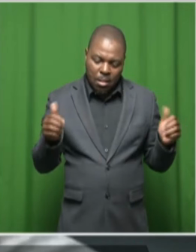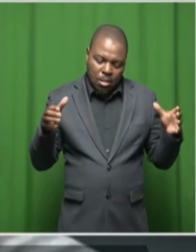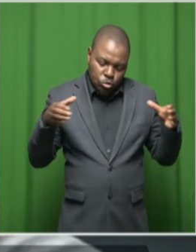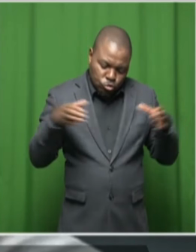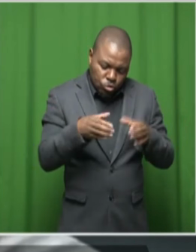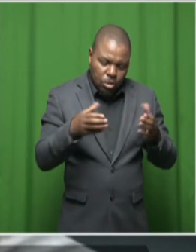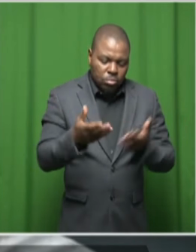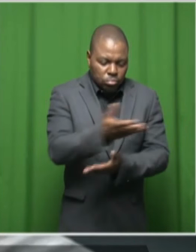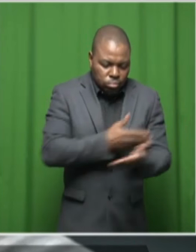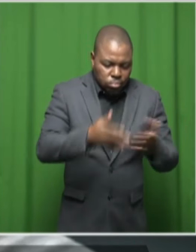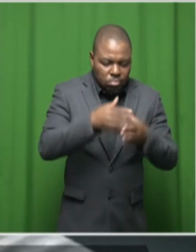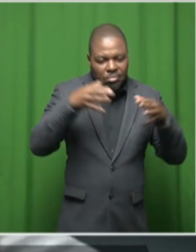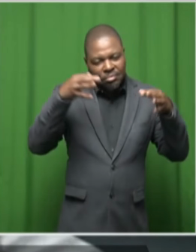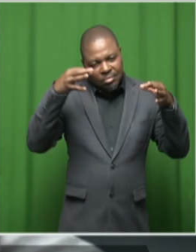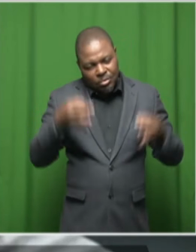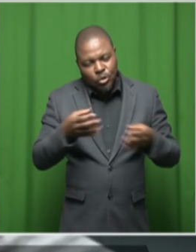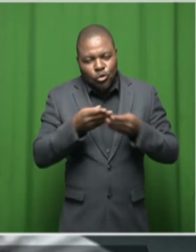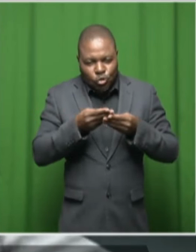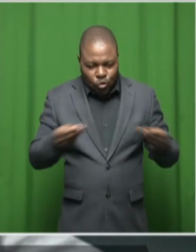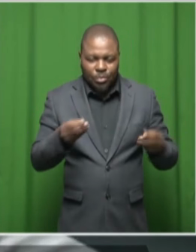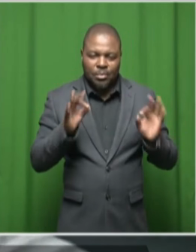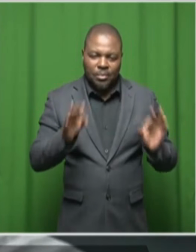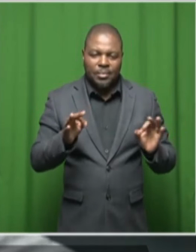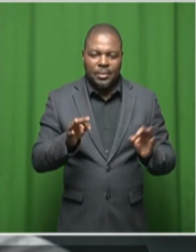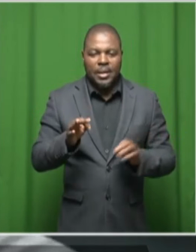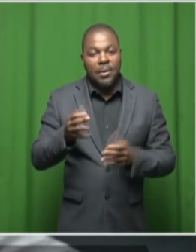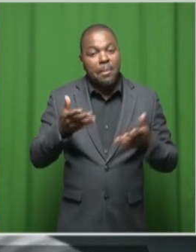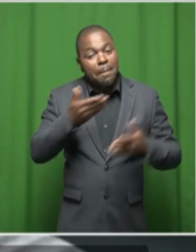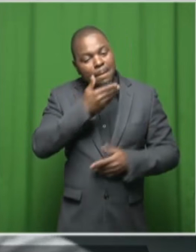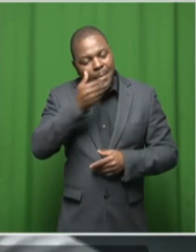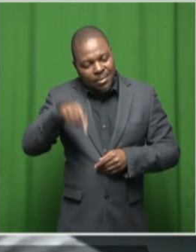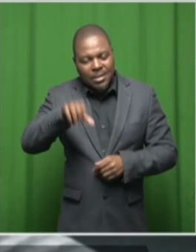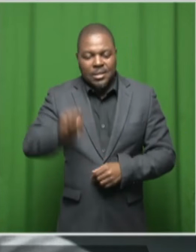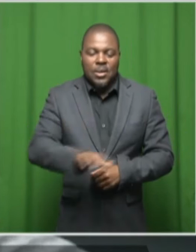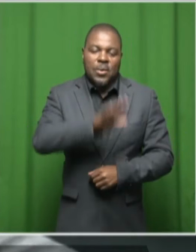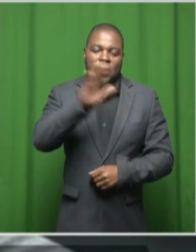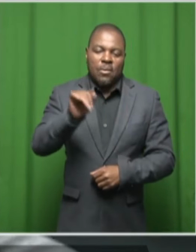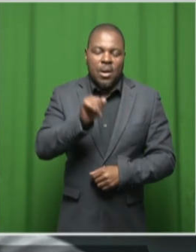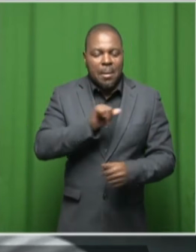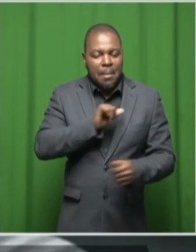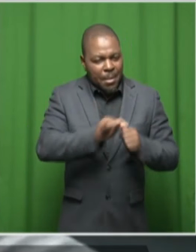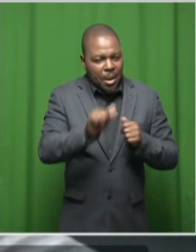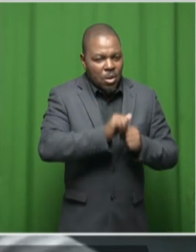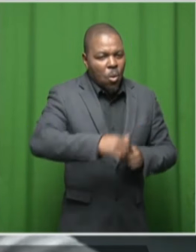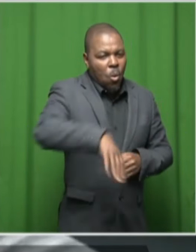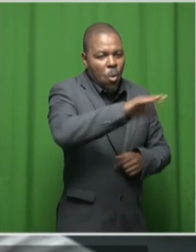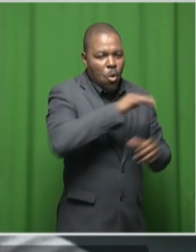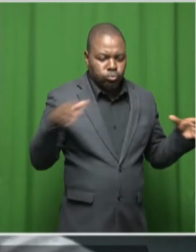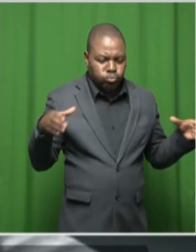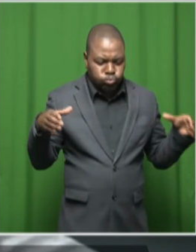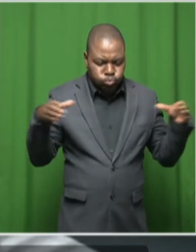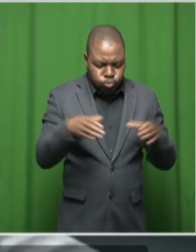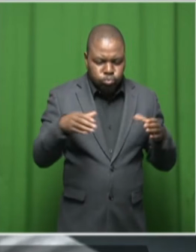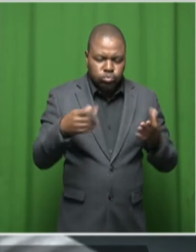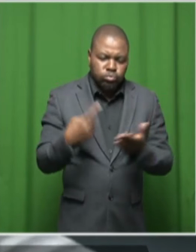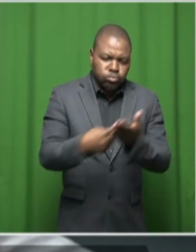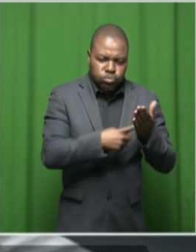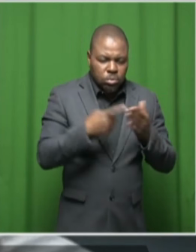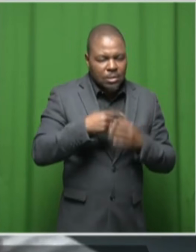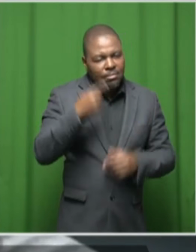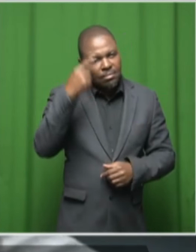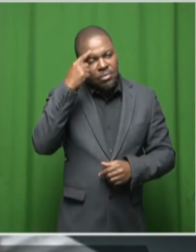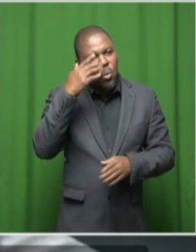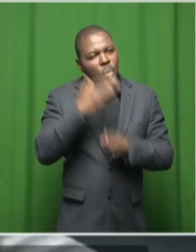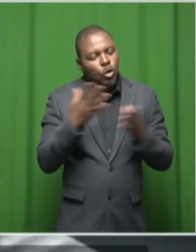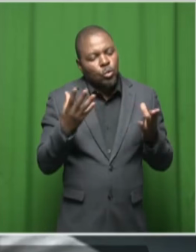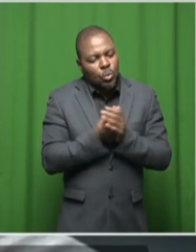for this one, because it is what is best for this country that they all come together, that they figure out a way to work